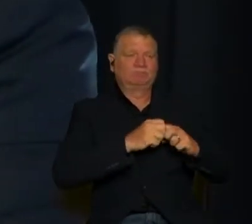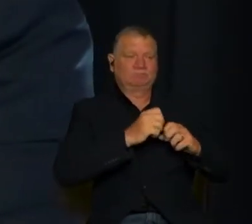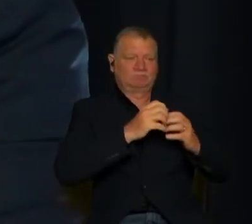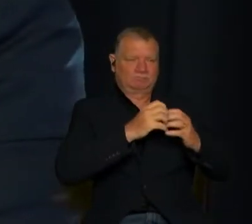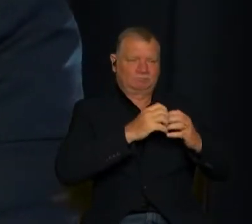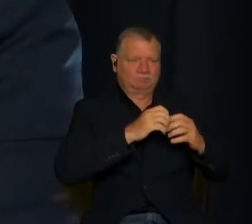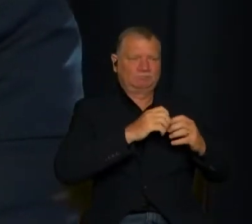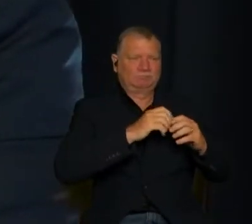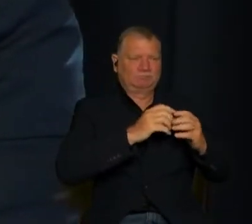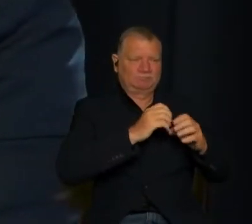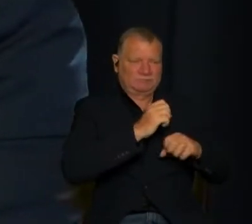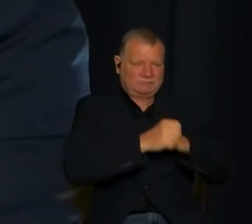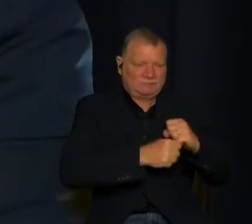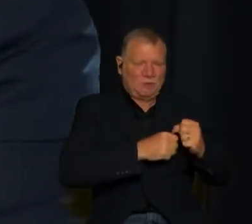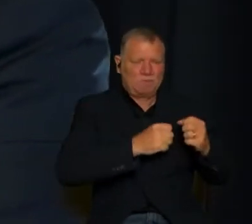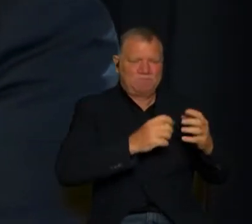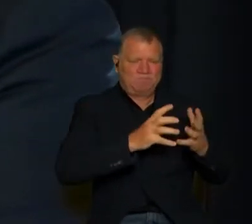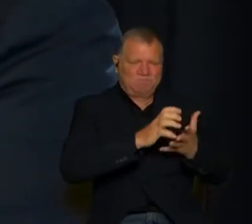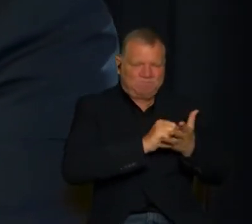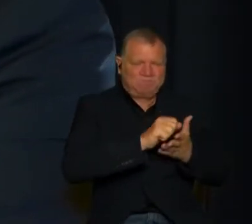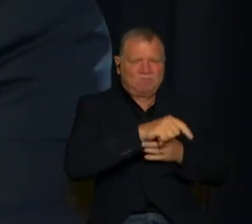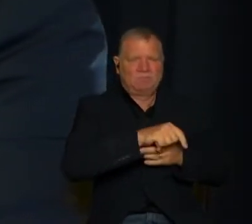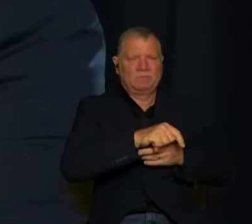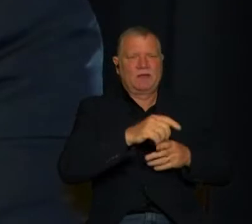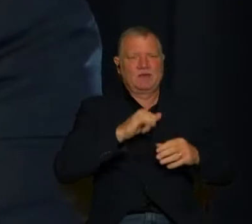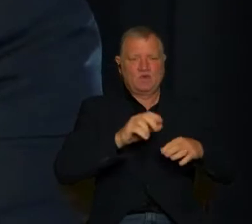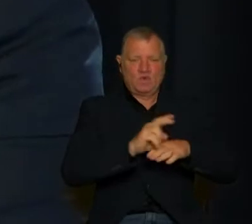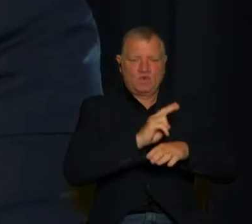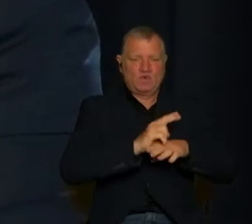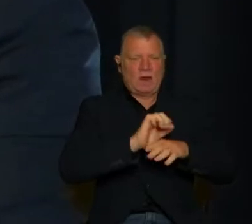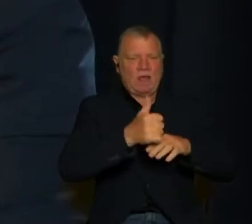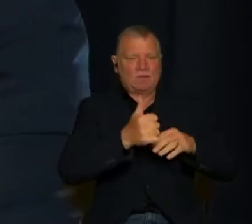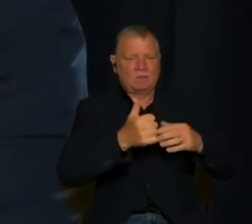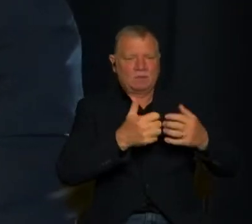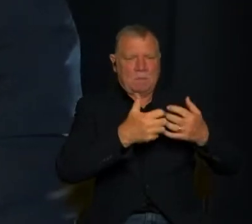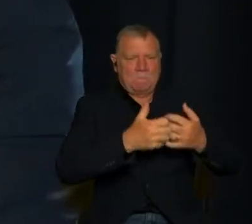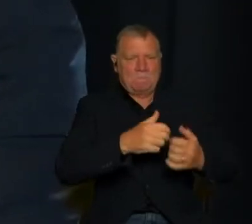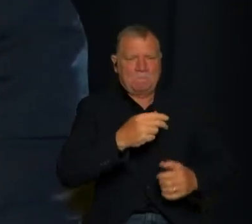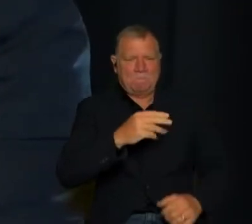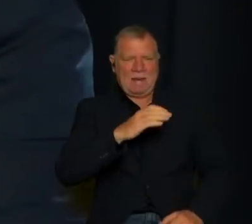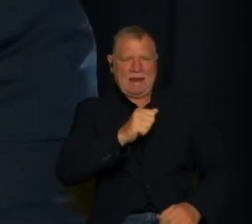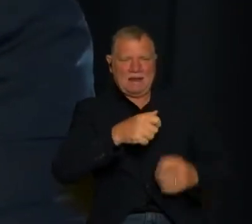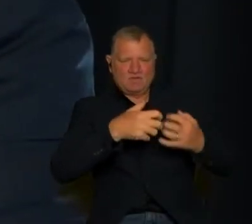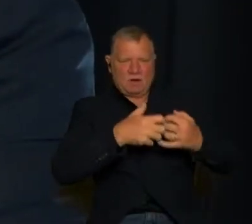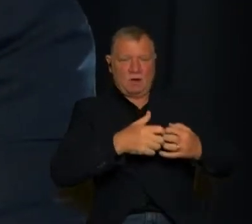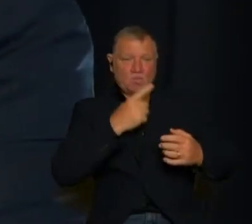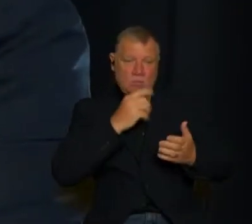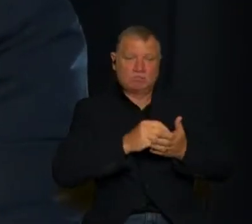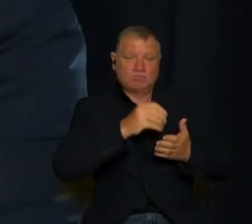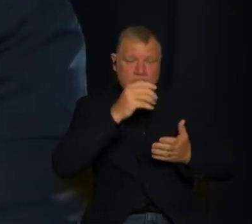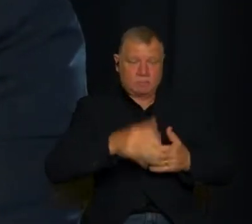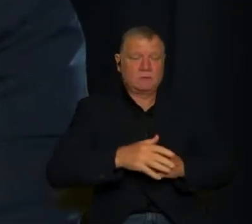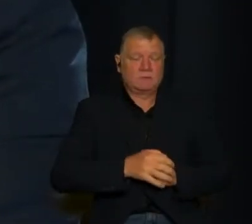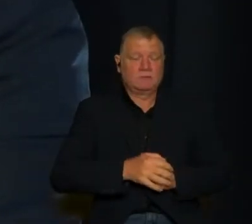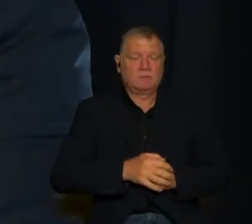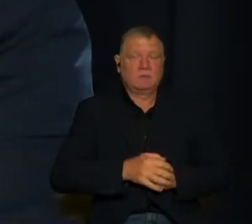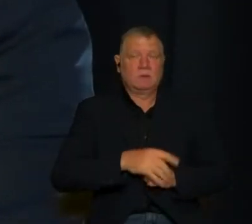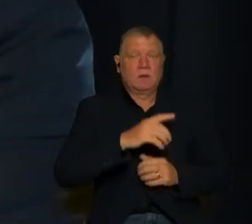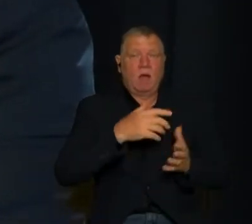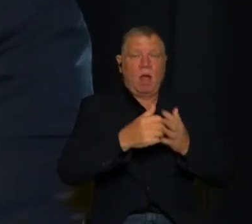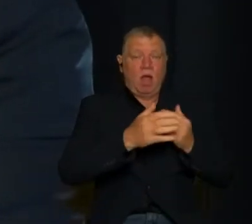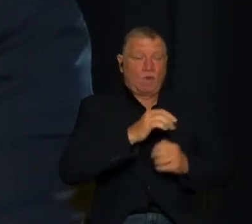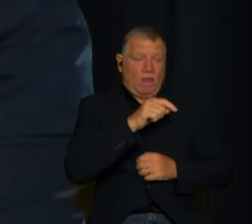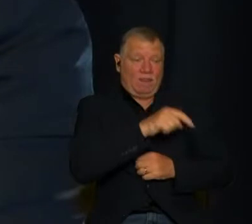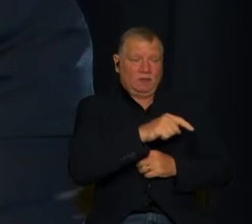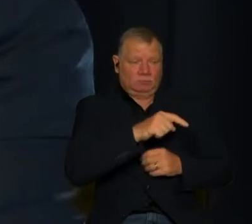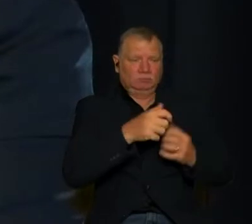significant damages, which required the use of auxiliary plants and mega generators, which are costly. Although